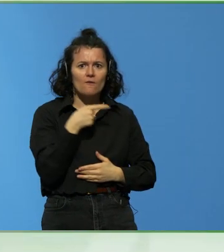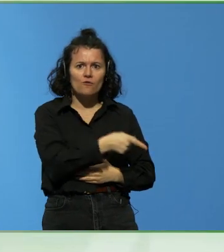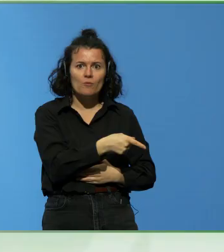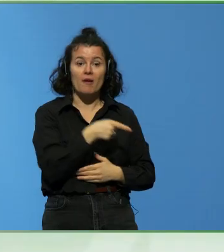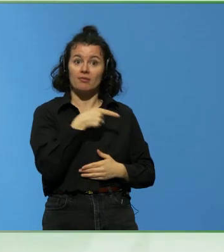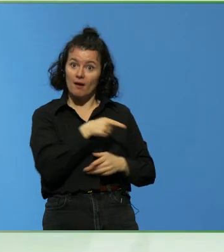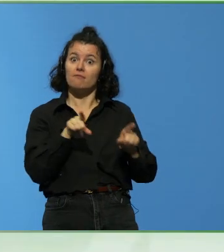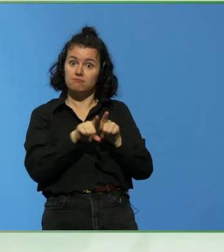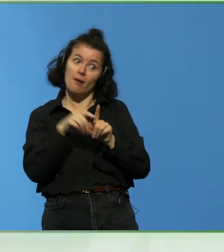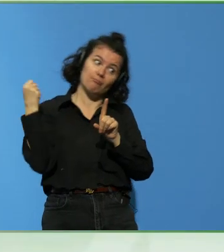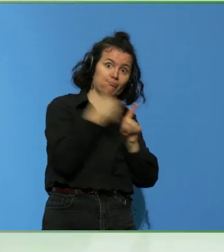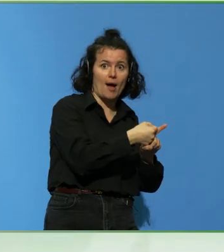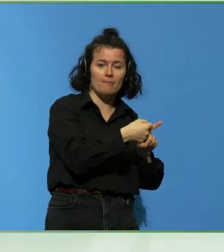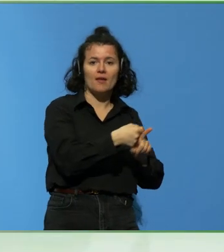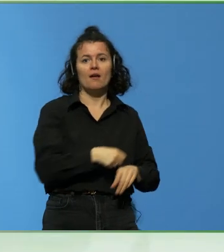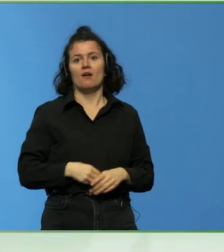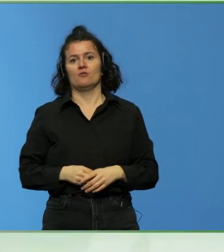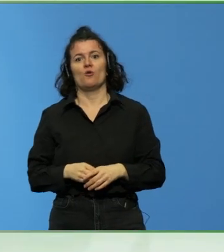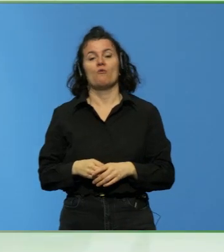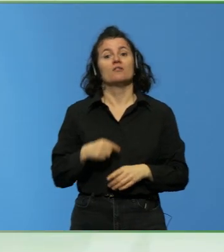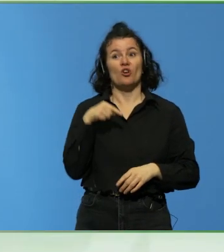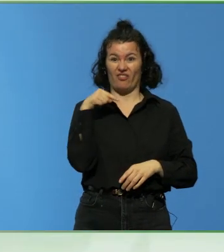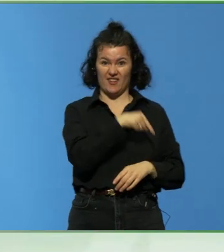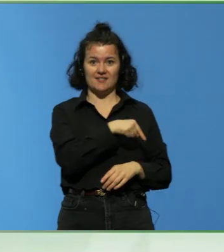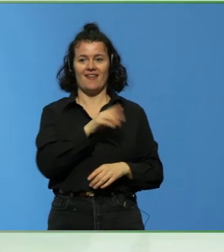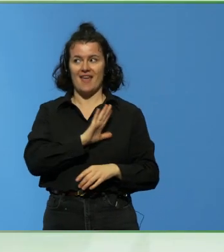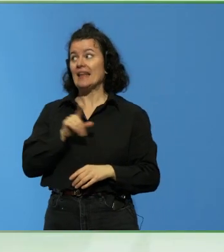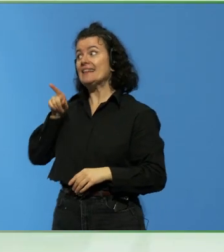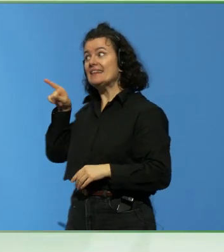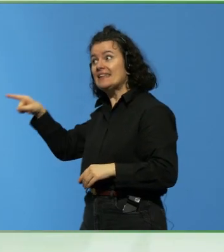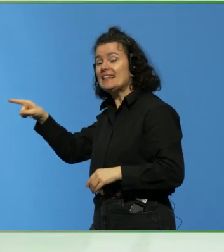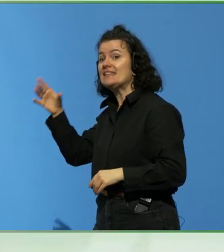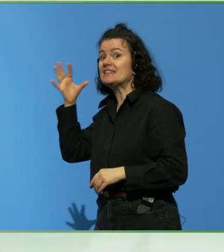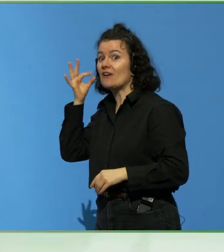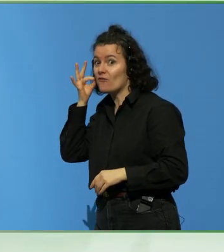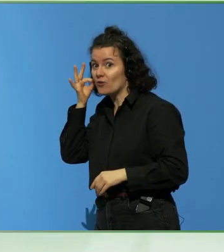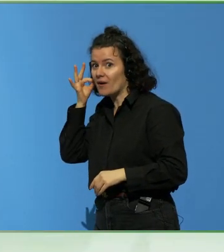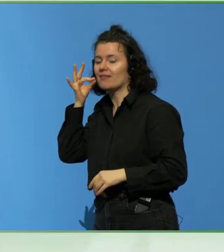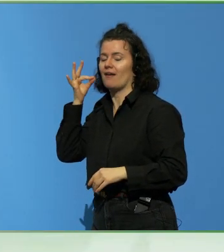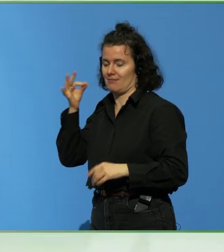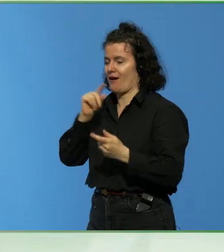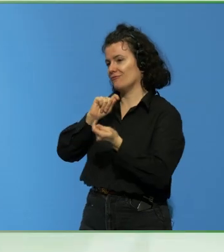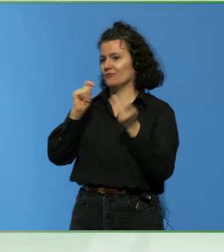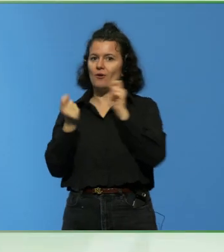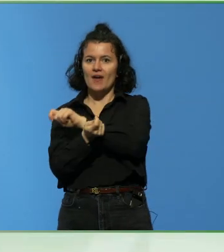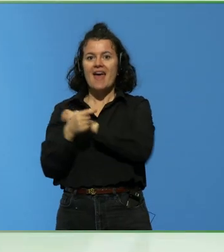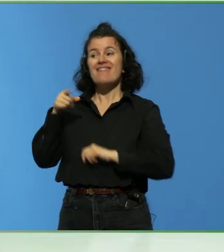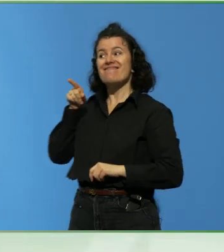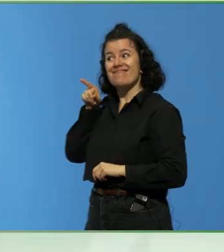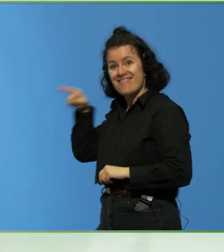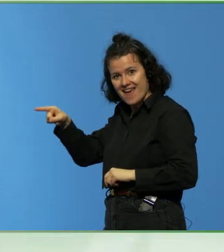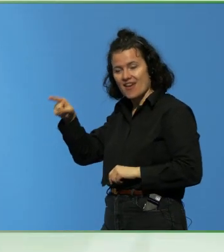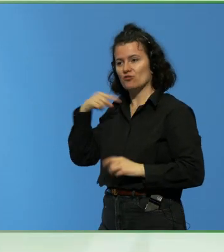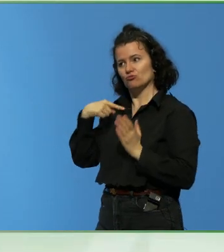women that are designing the solutions for them. The women that are shaping inclusive solutions,